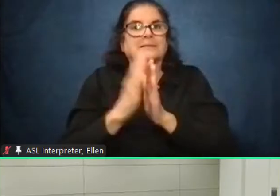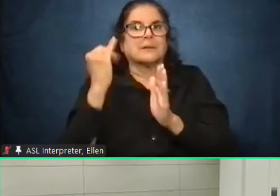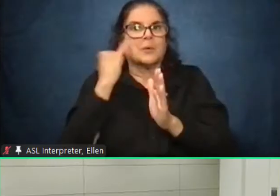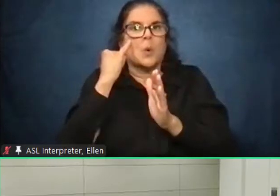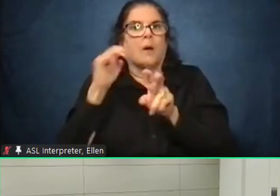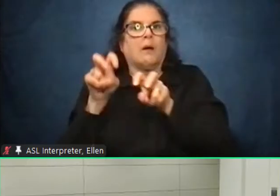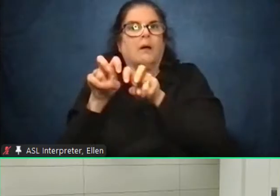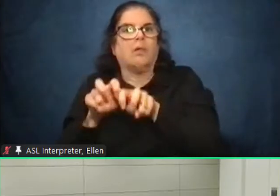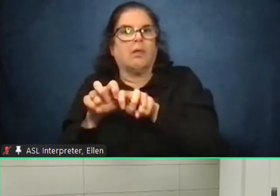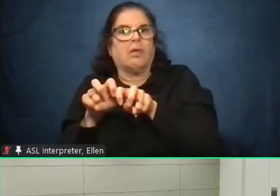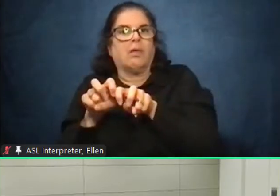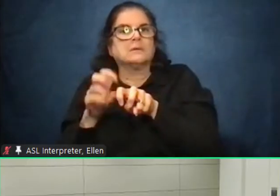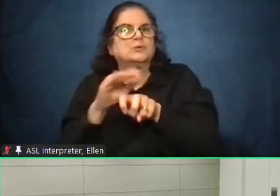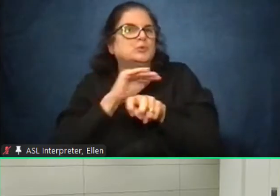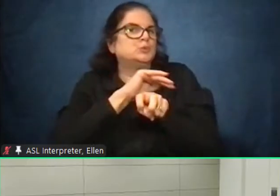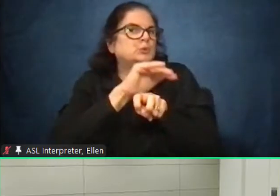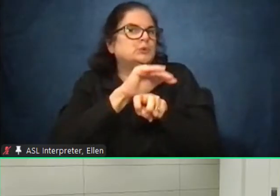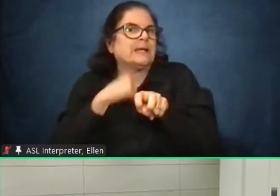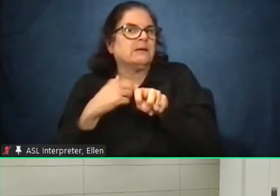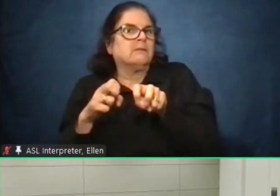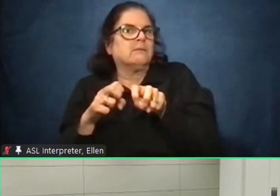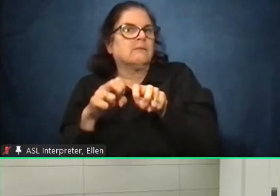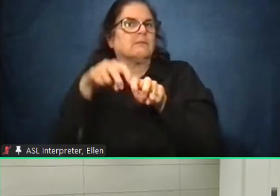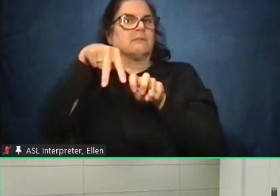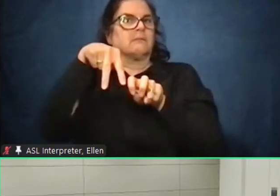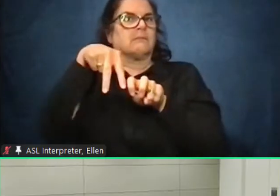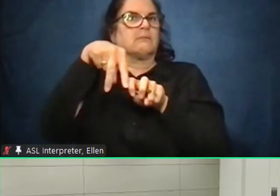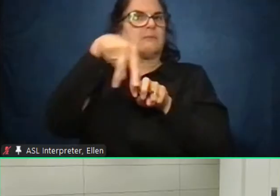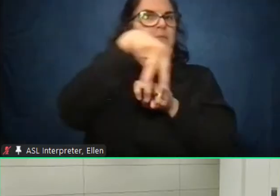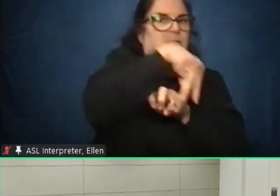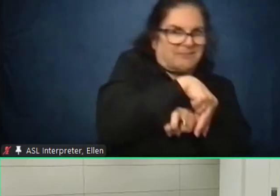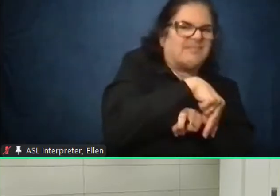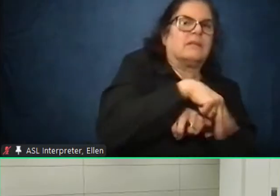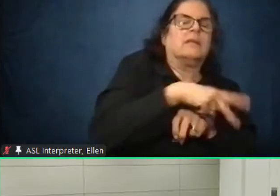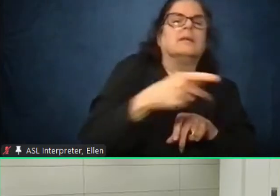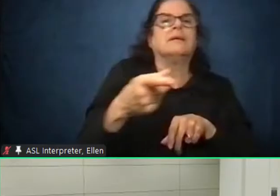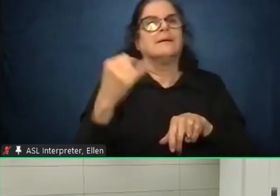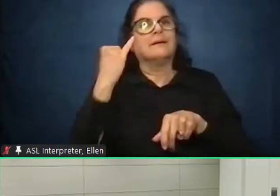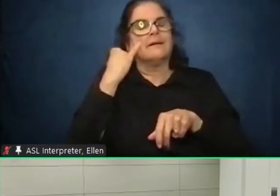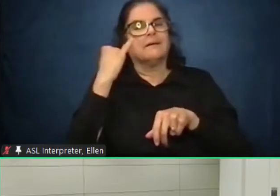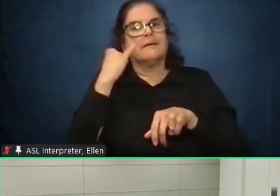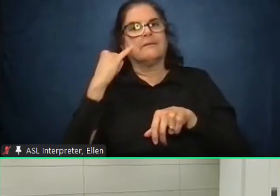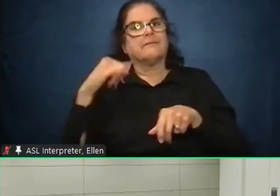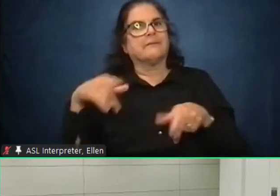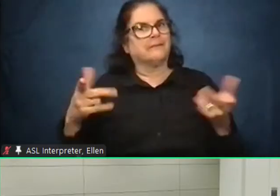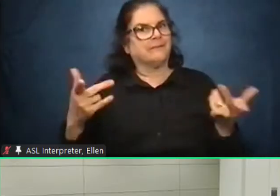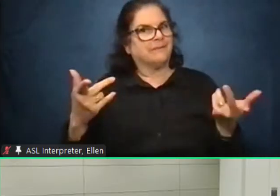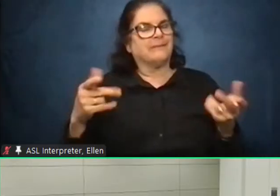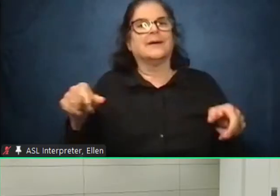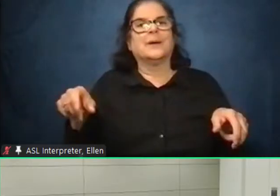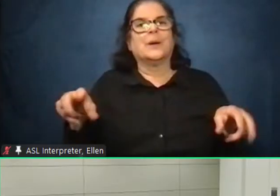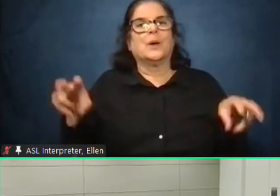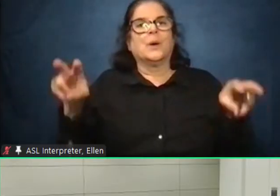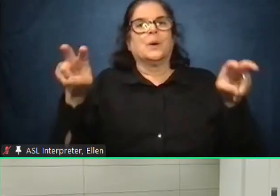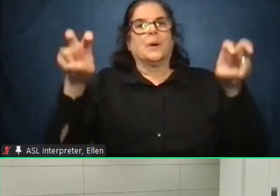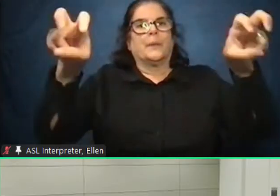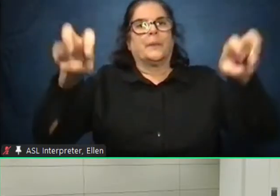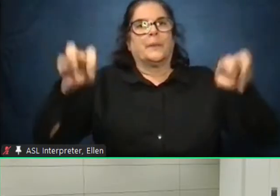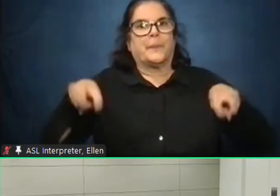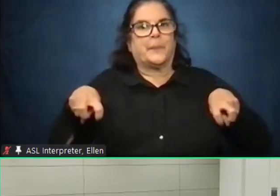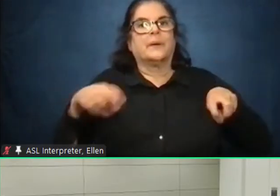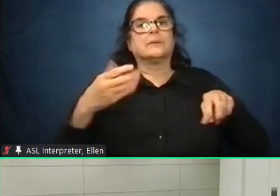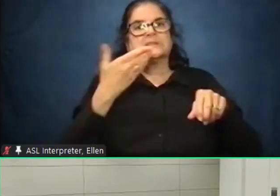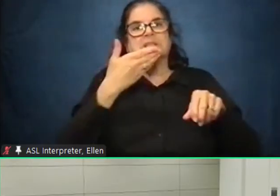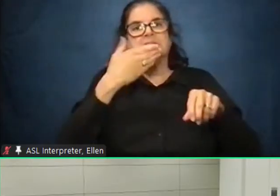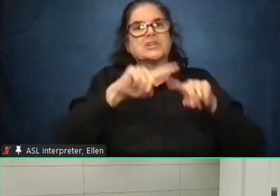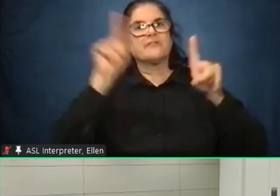I'm thinking mostly of that row of double seats that limits the ability of being in the middle. And I thought about that a lot because I saw a